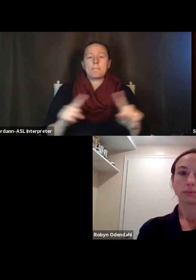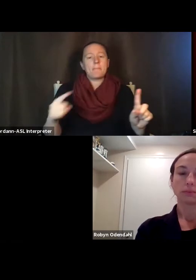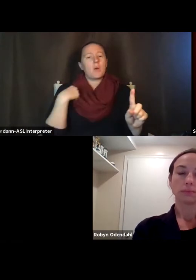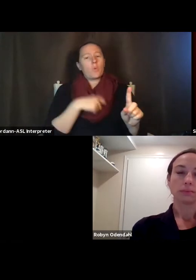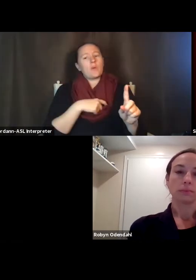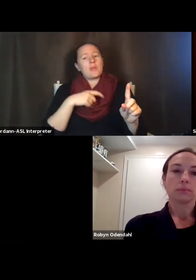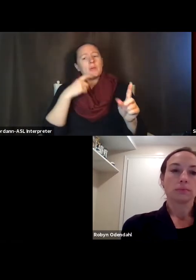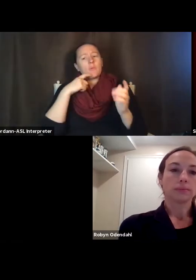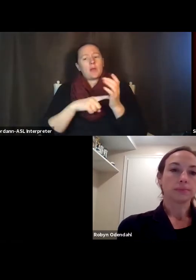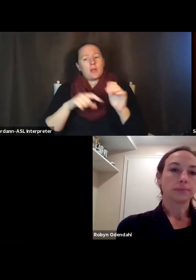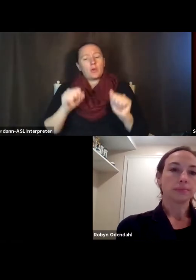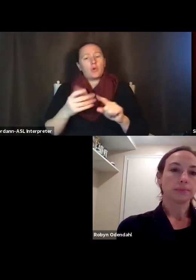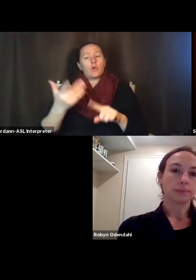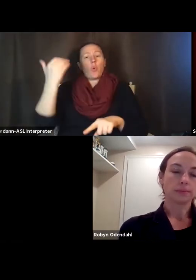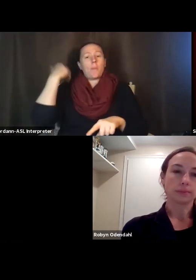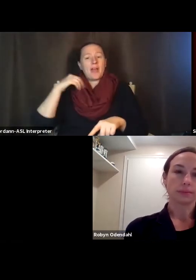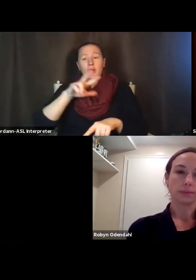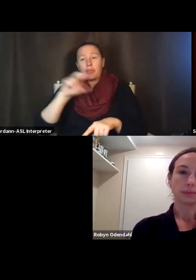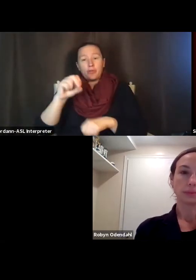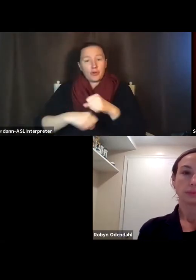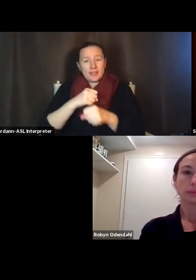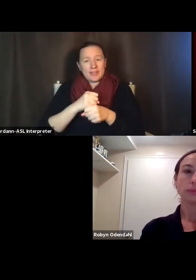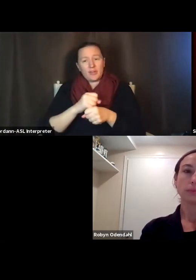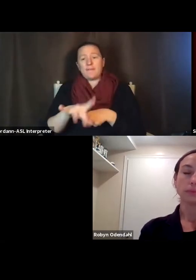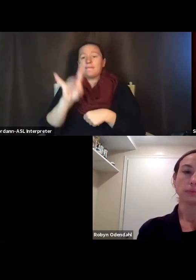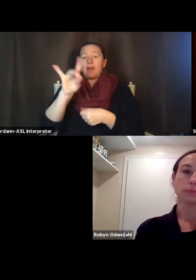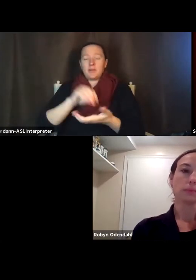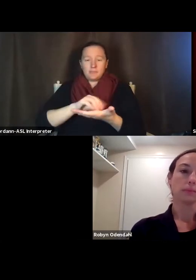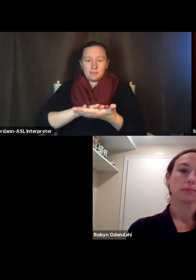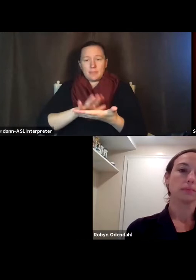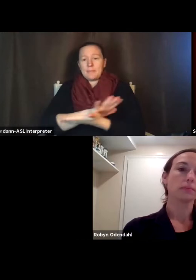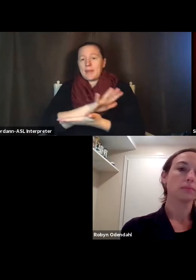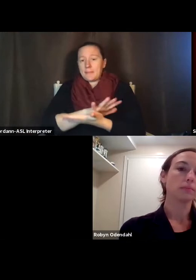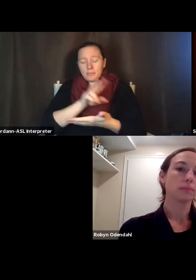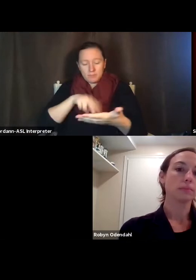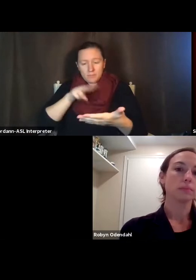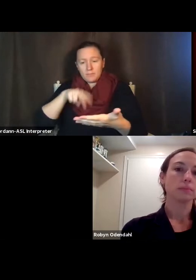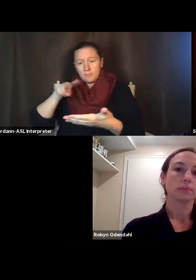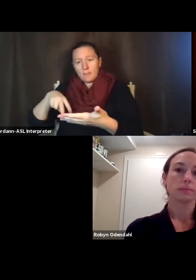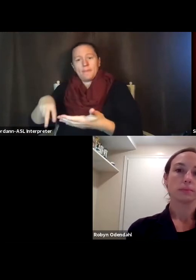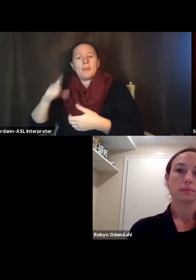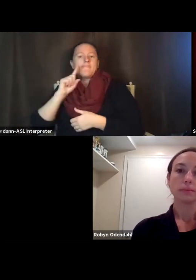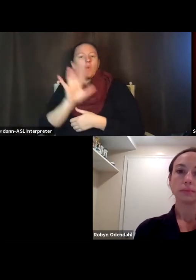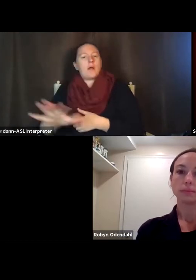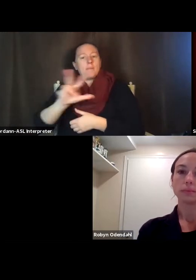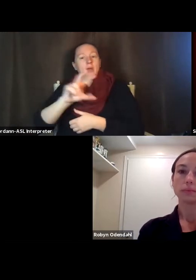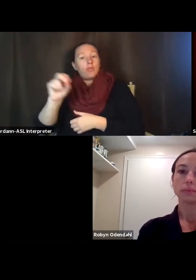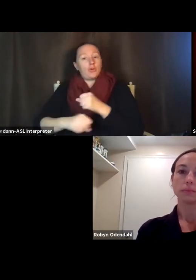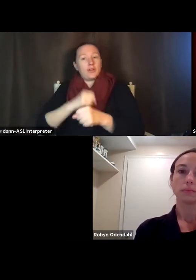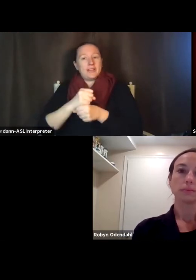as long as 30 years and found that for about 30